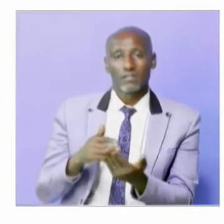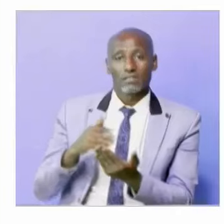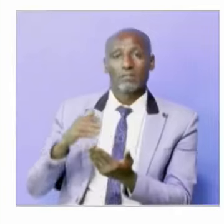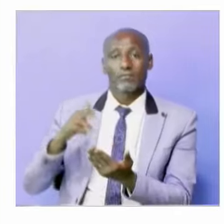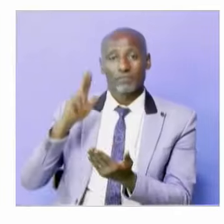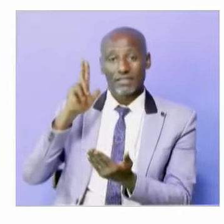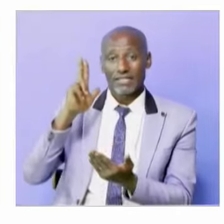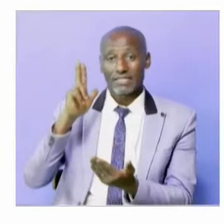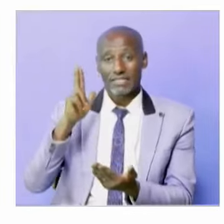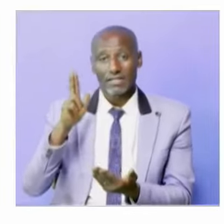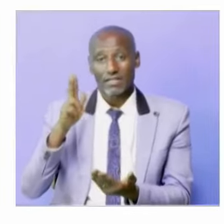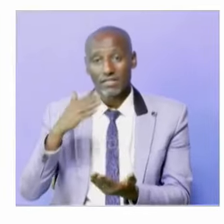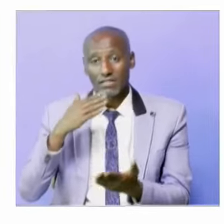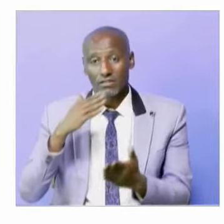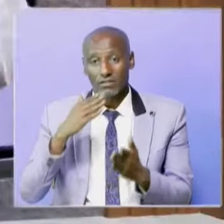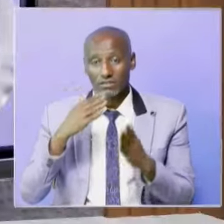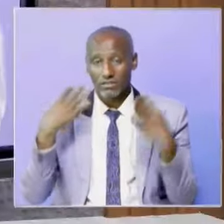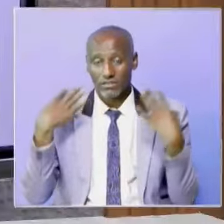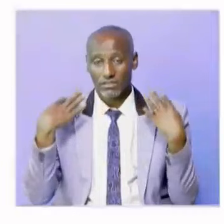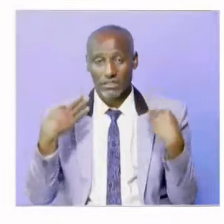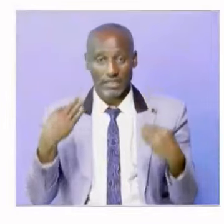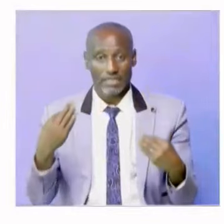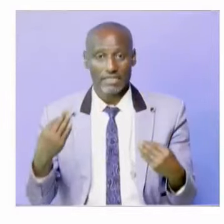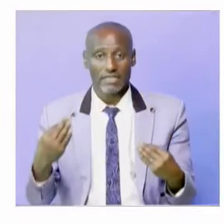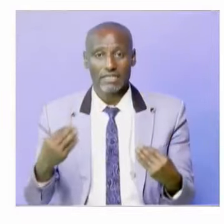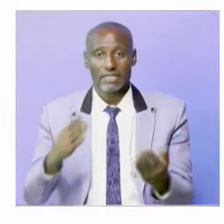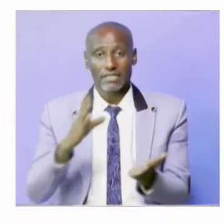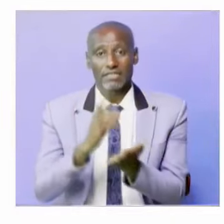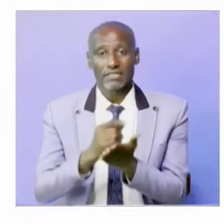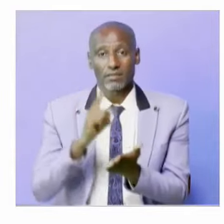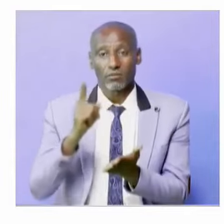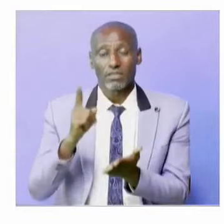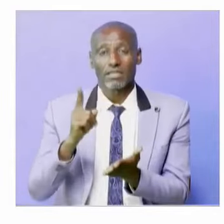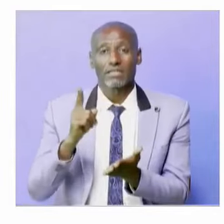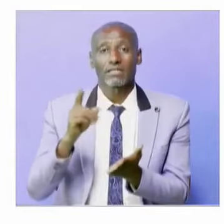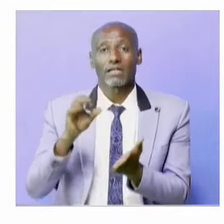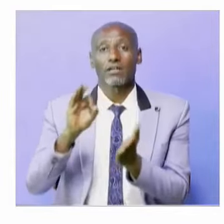good evening is the way we greet with someone just in formal ways.